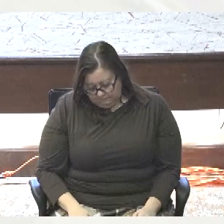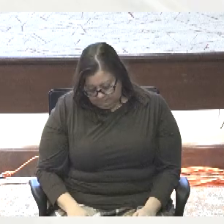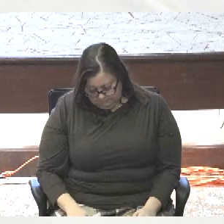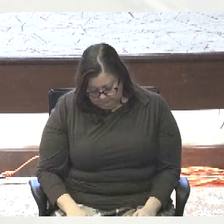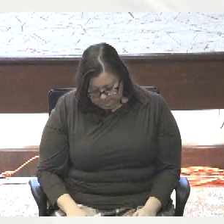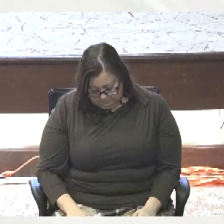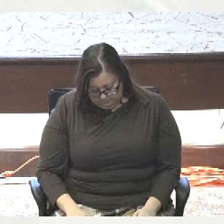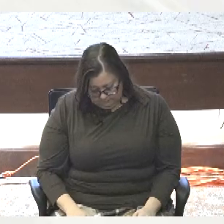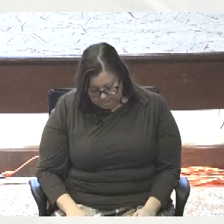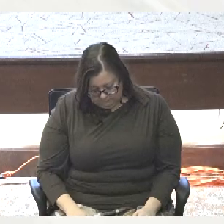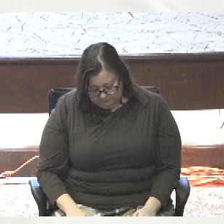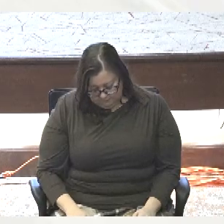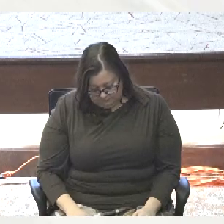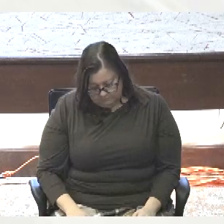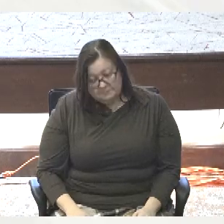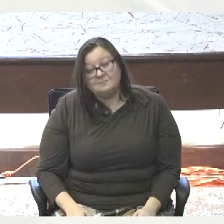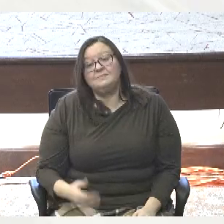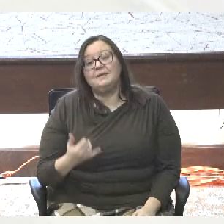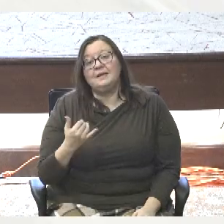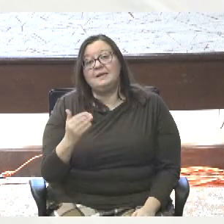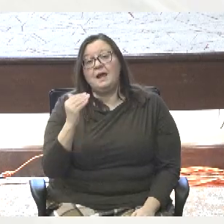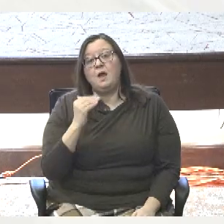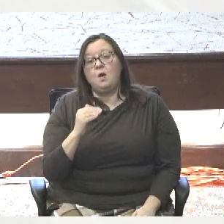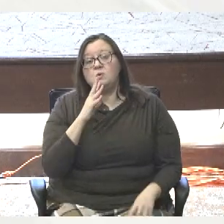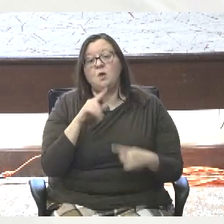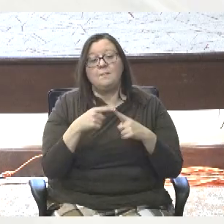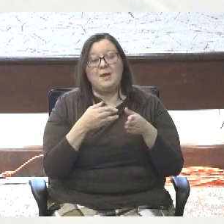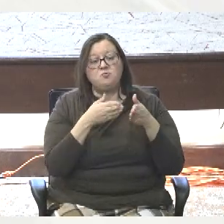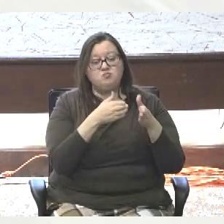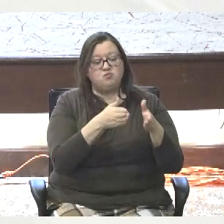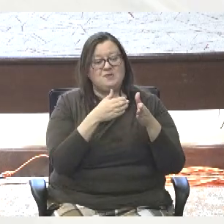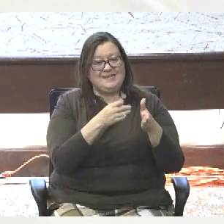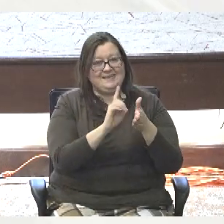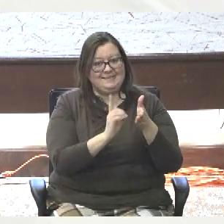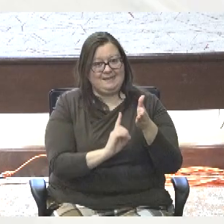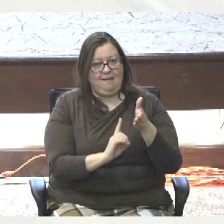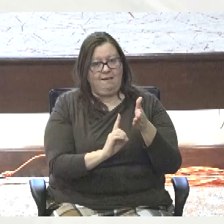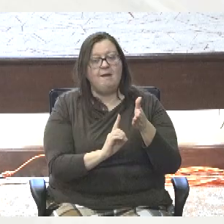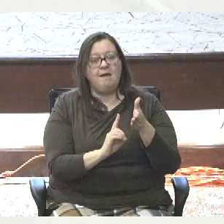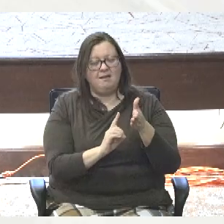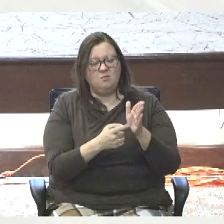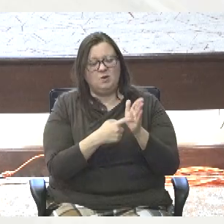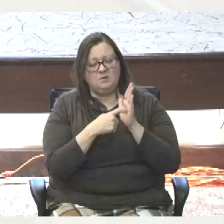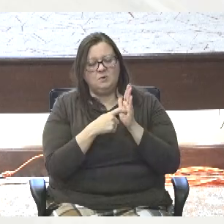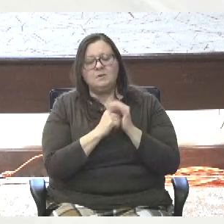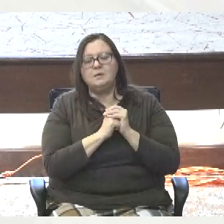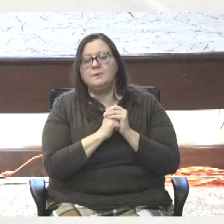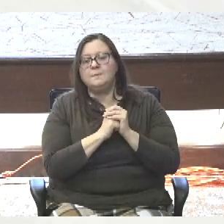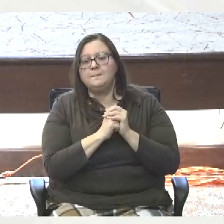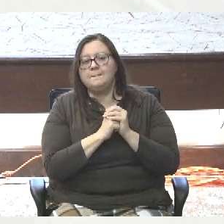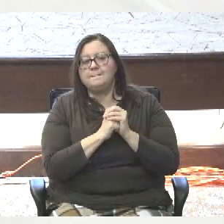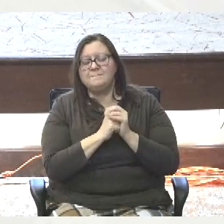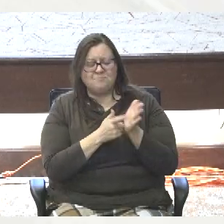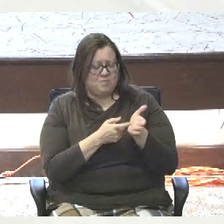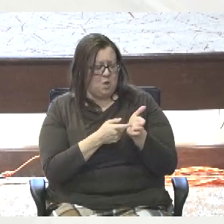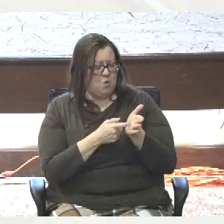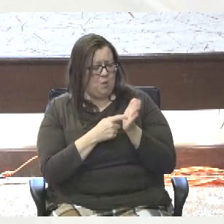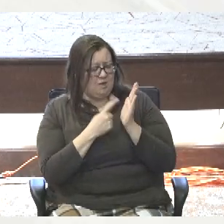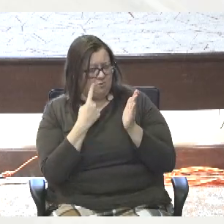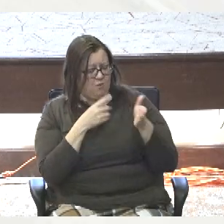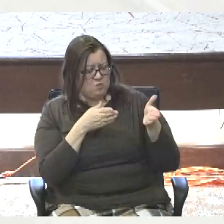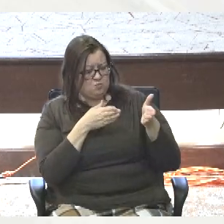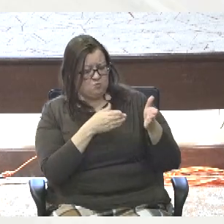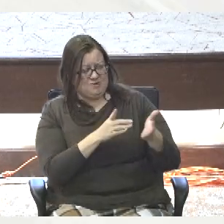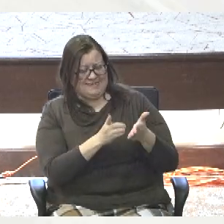Okay, next we're going to talk about street design criteria, and there really hasn't been criteria for